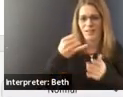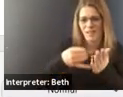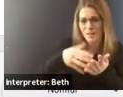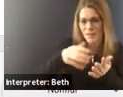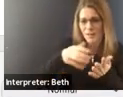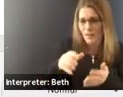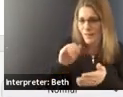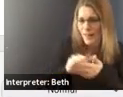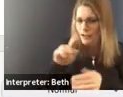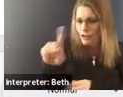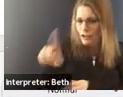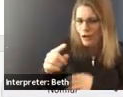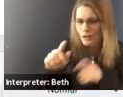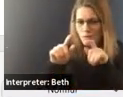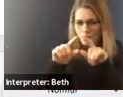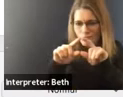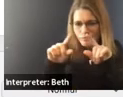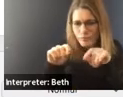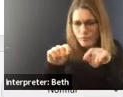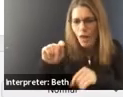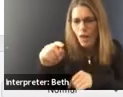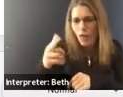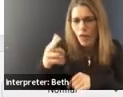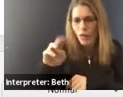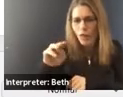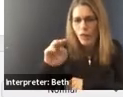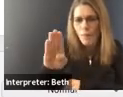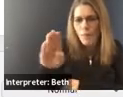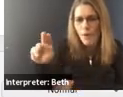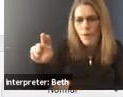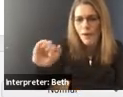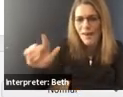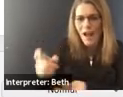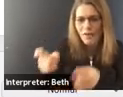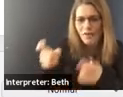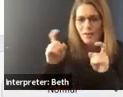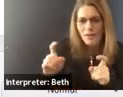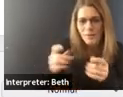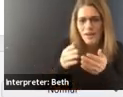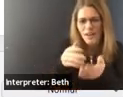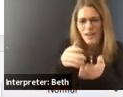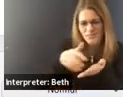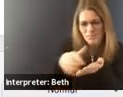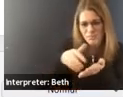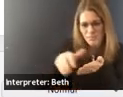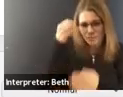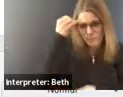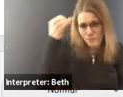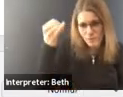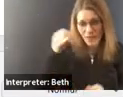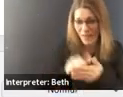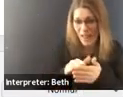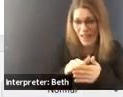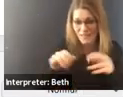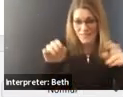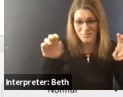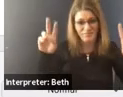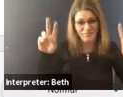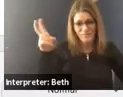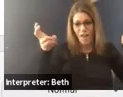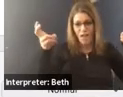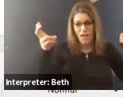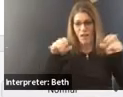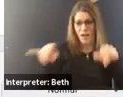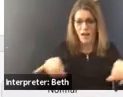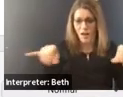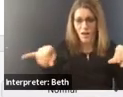me what this intent is. And this is going to be a theme for everything I show you today, drawing-wise, is